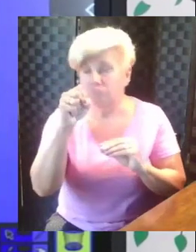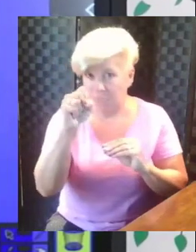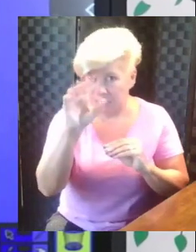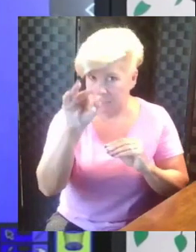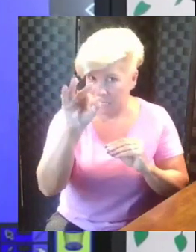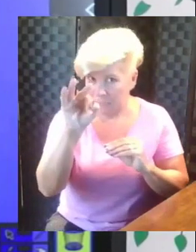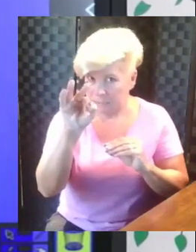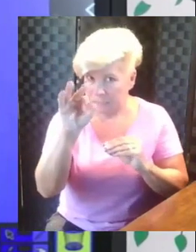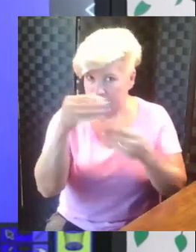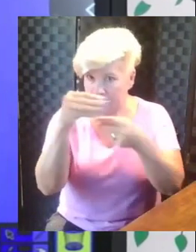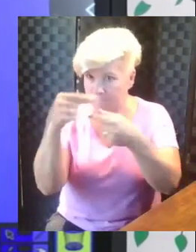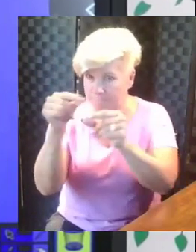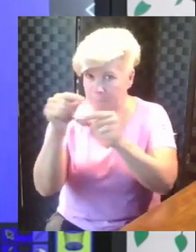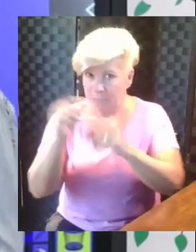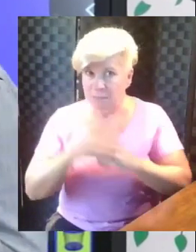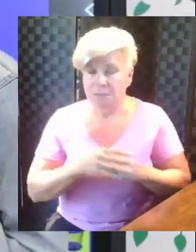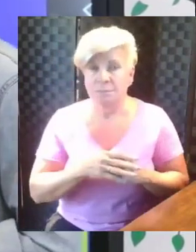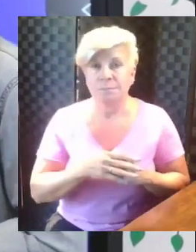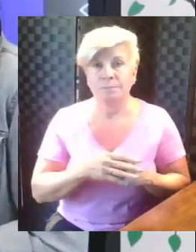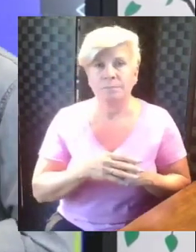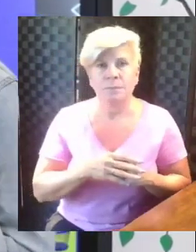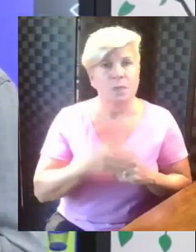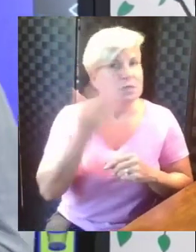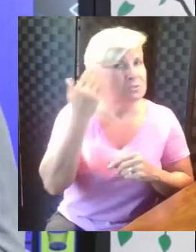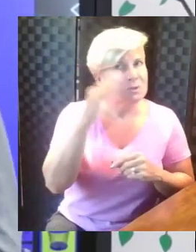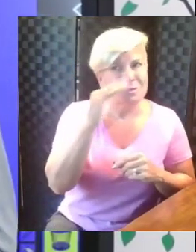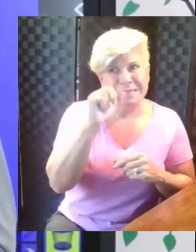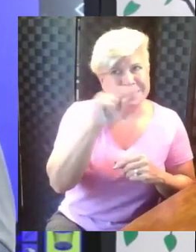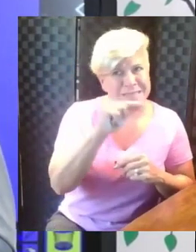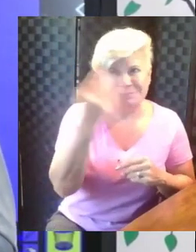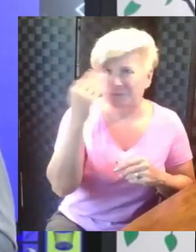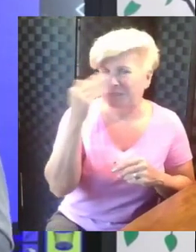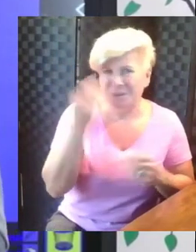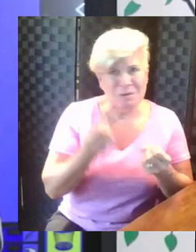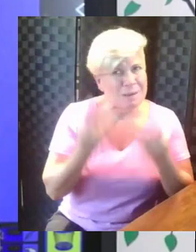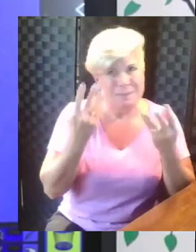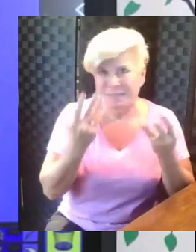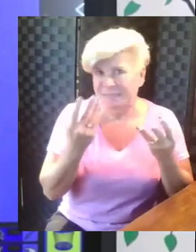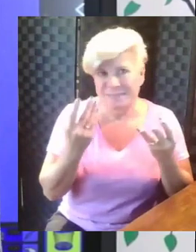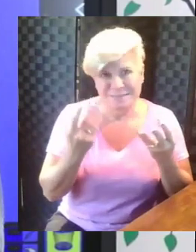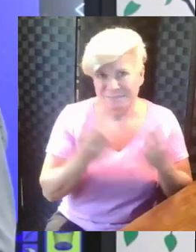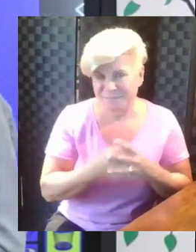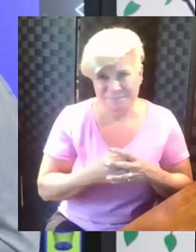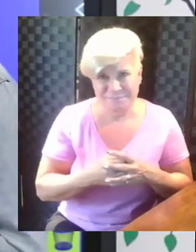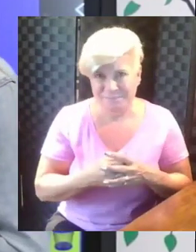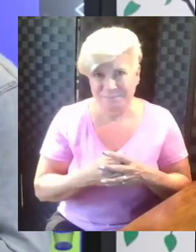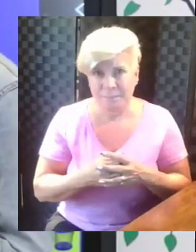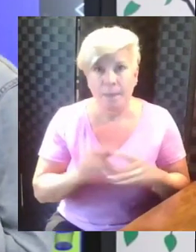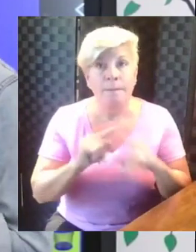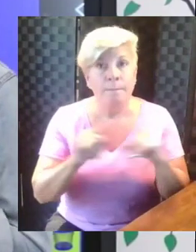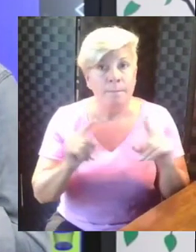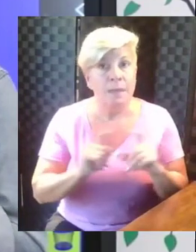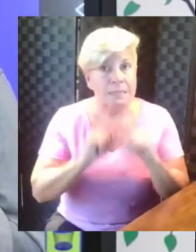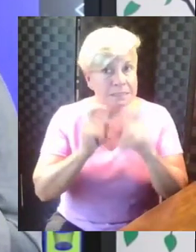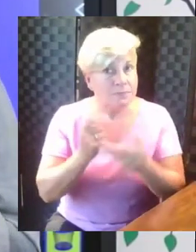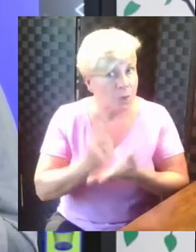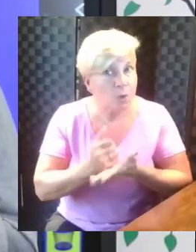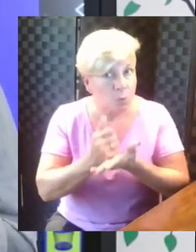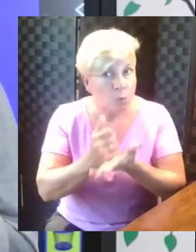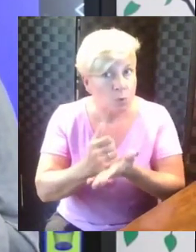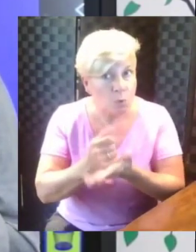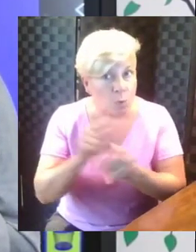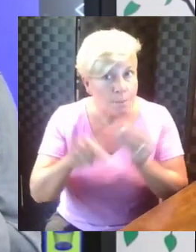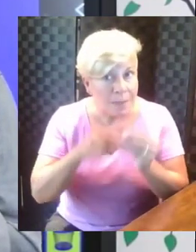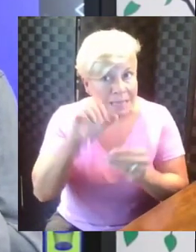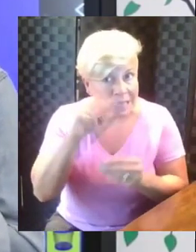Yes, we know Zim's has 19. Now we don't know how many Ian's has, but it did give us a clue about